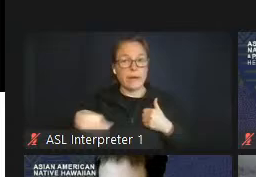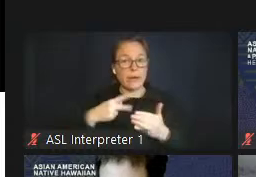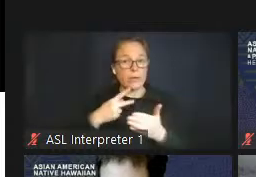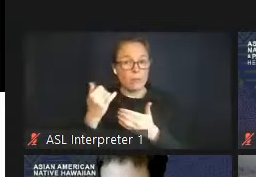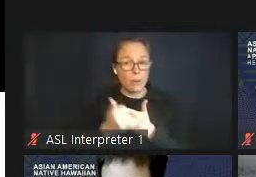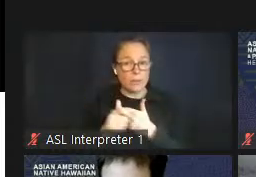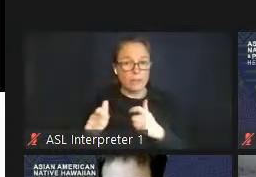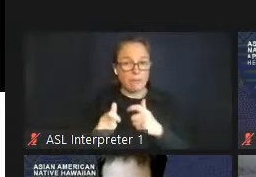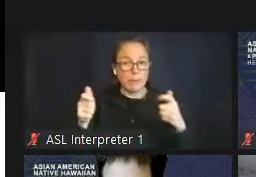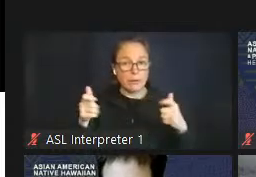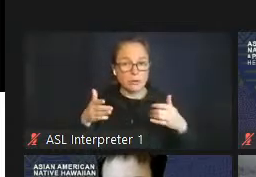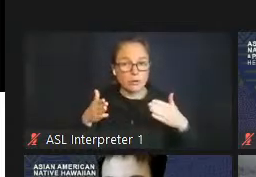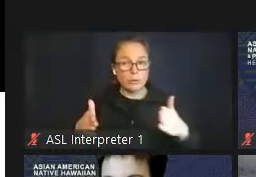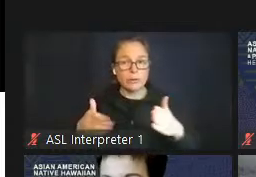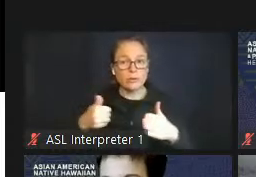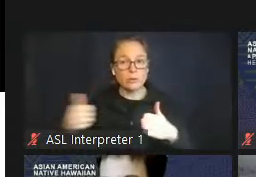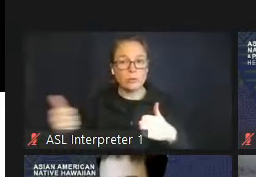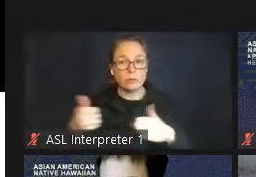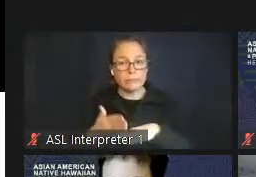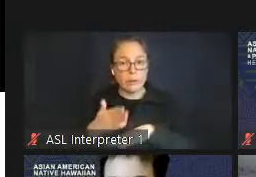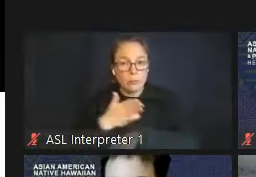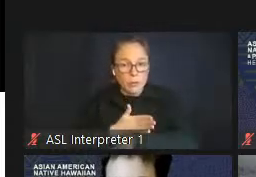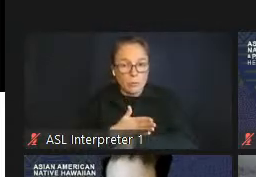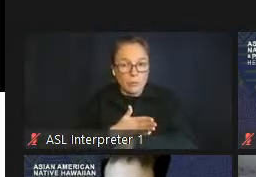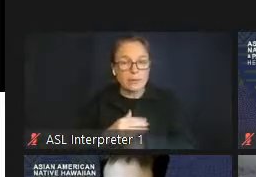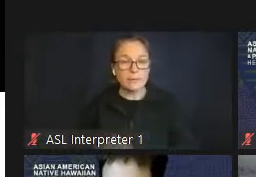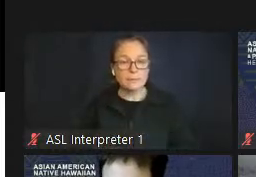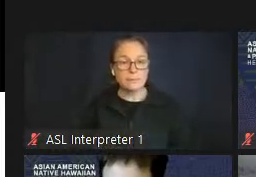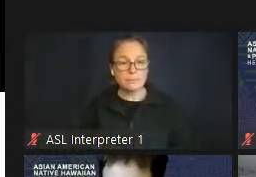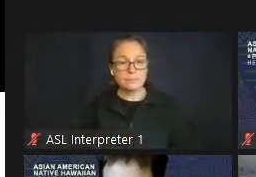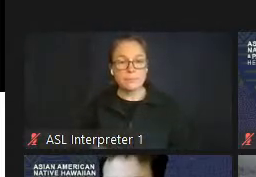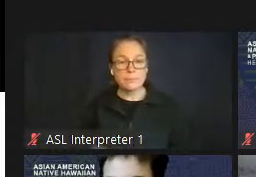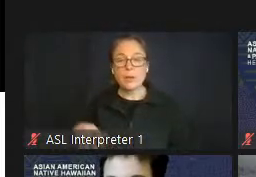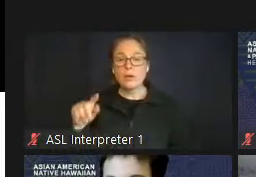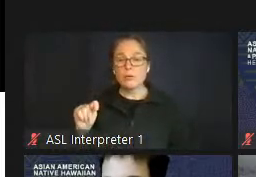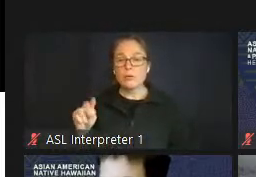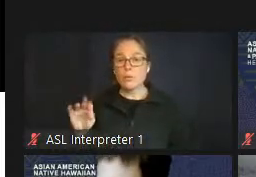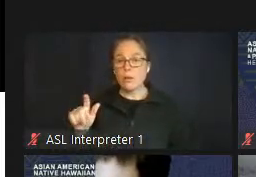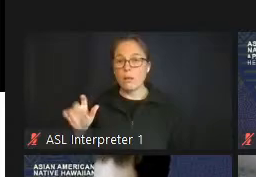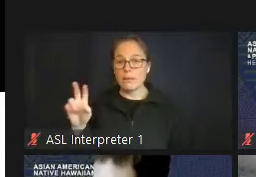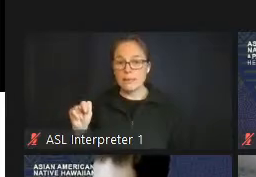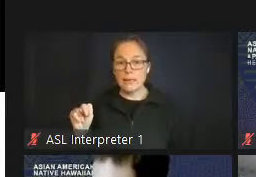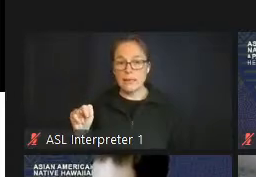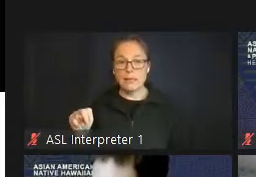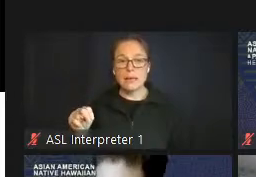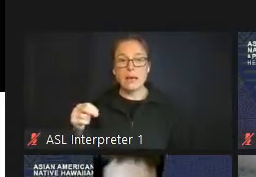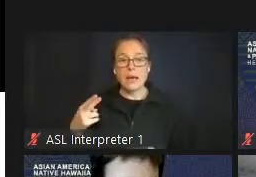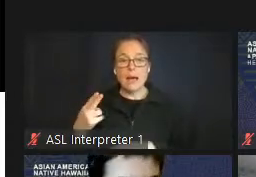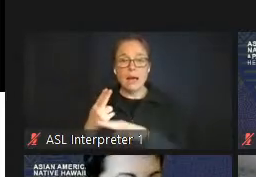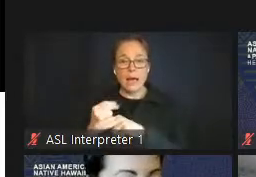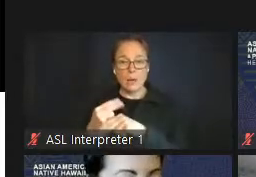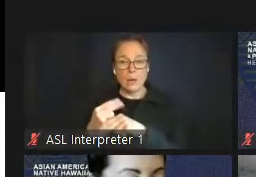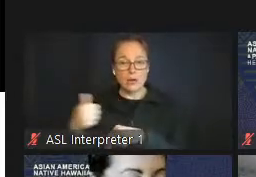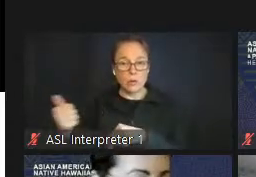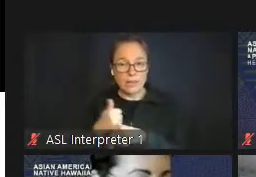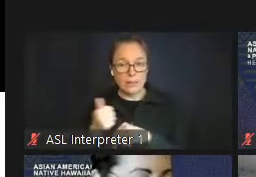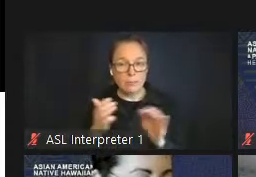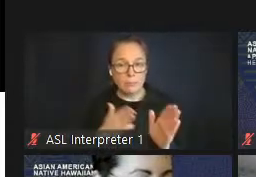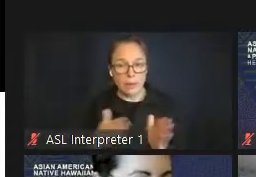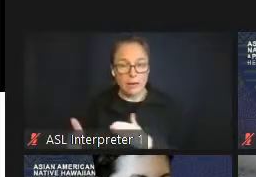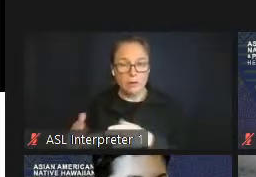Streets Transportation Improvement Program, Tualatin Valley Highway Transit Planning, short-term